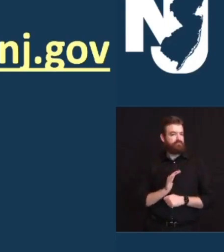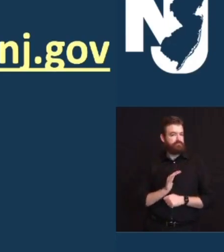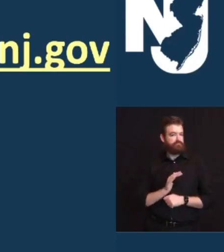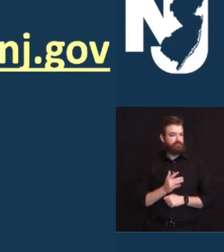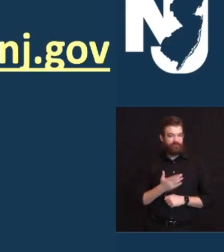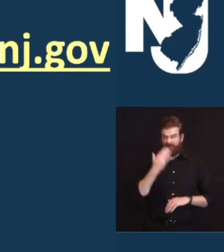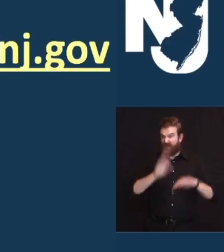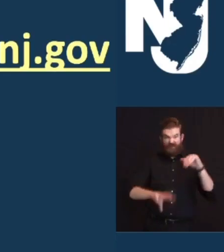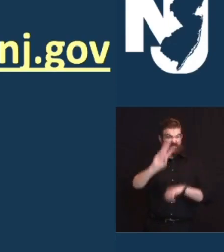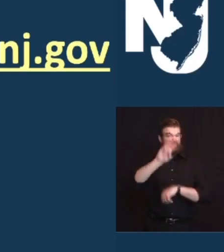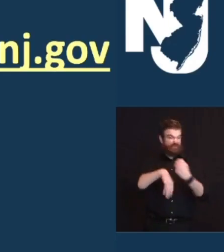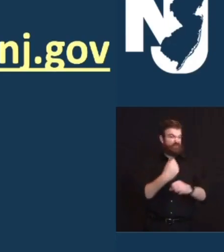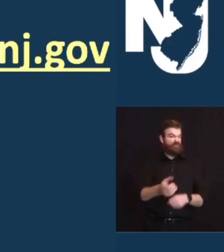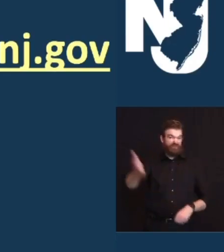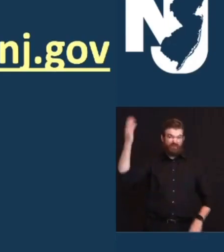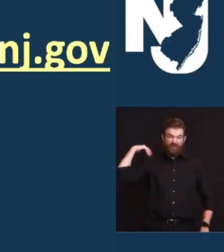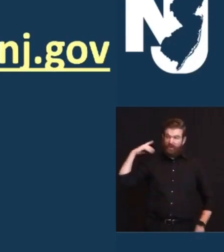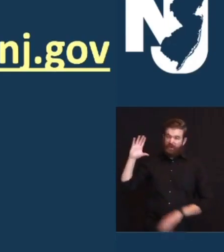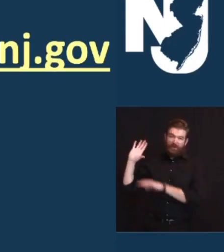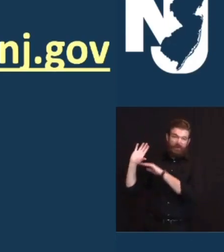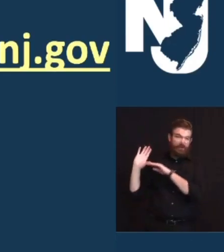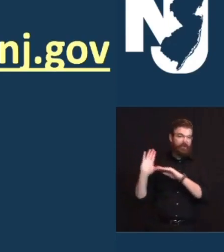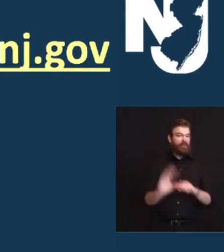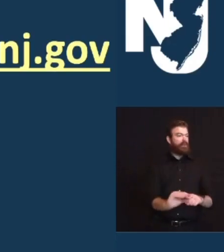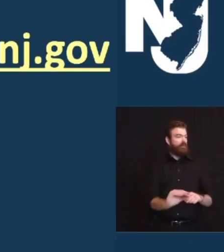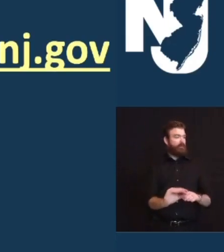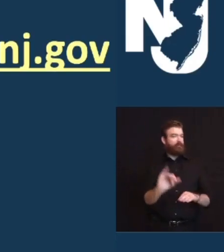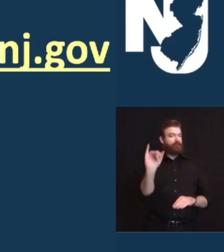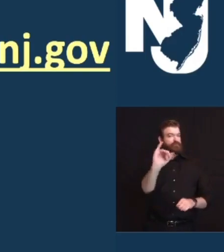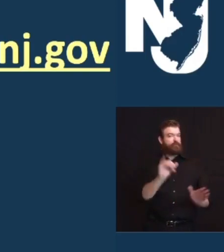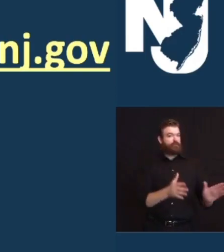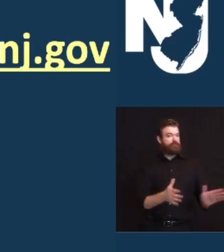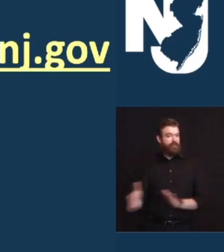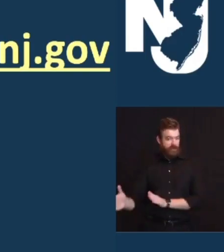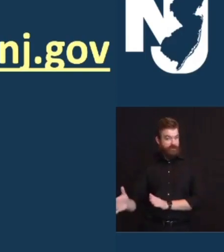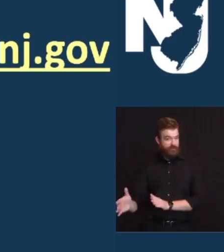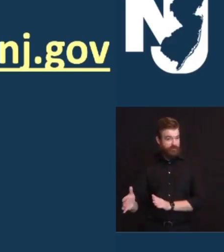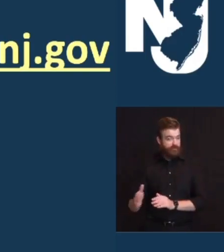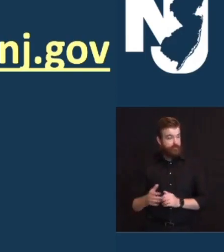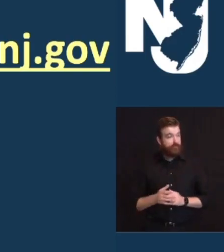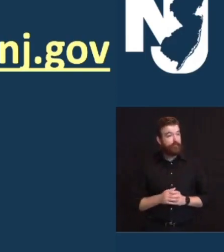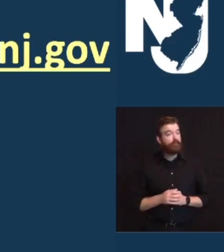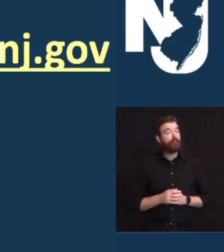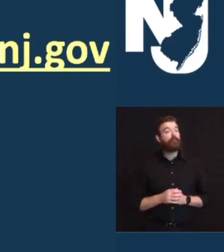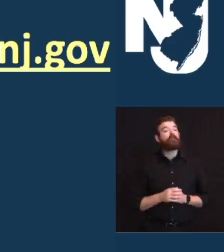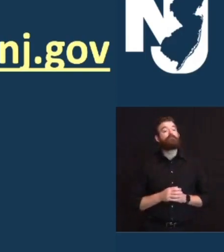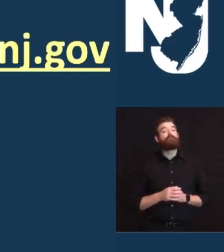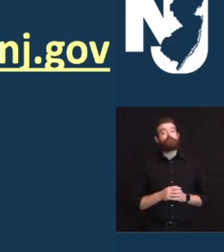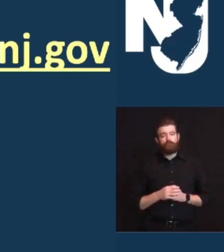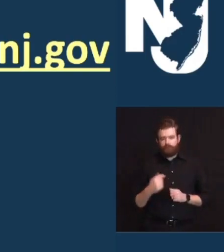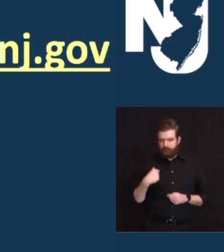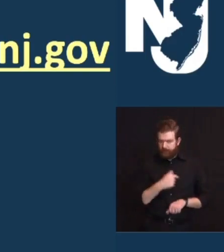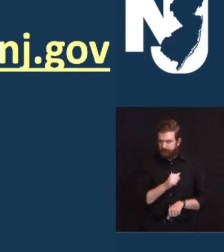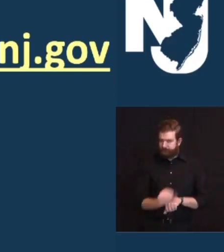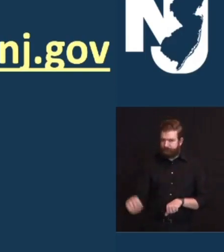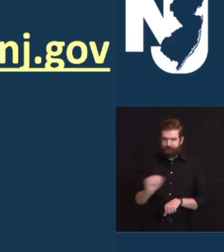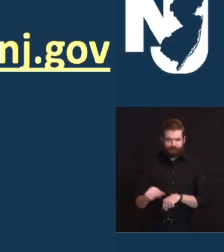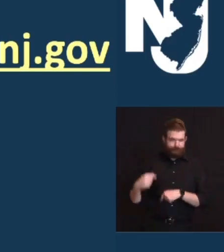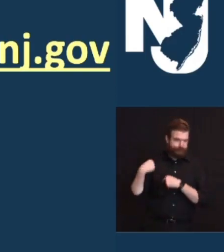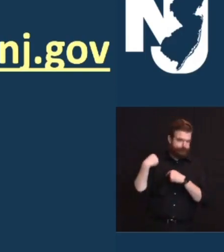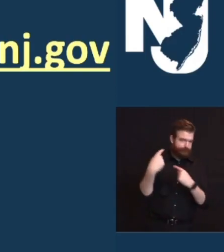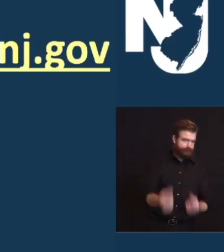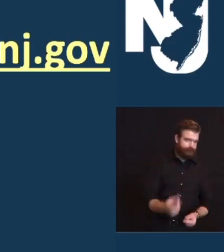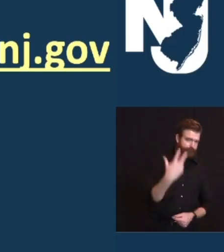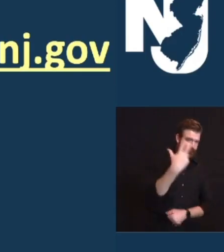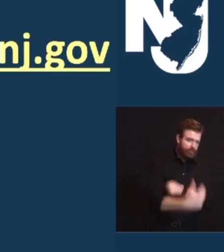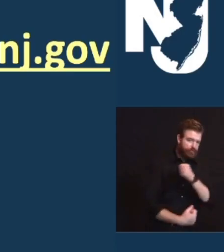2014. Throughout the past nearly 3 years, we have worked hard to improve access to quality, affordable health